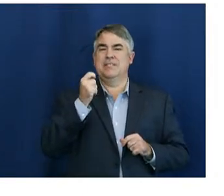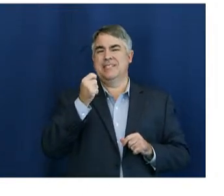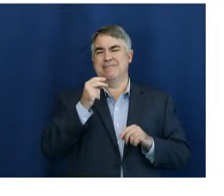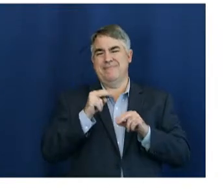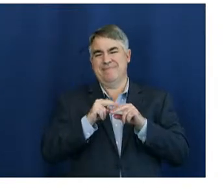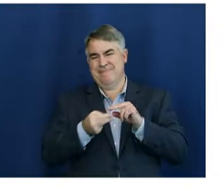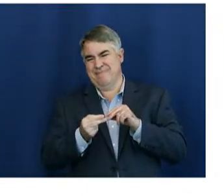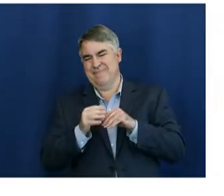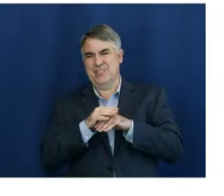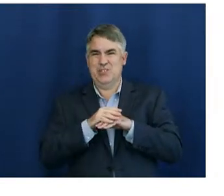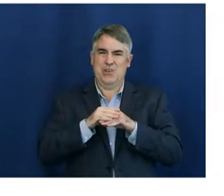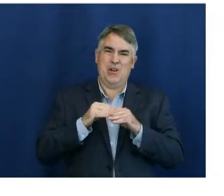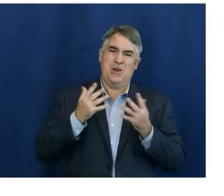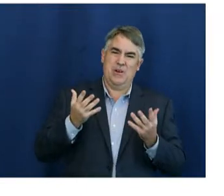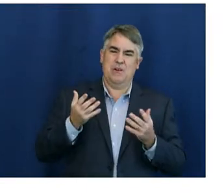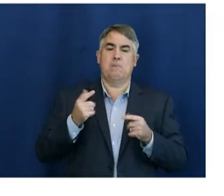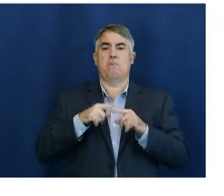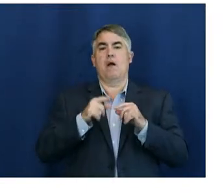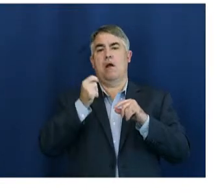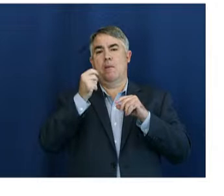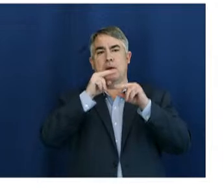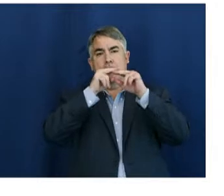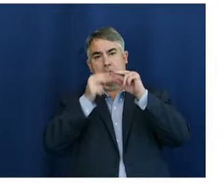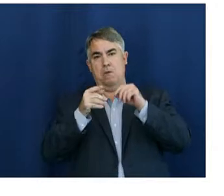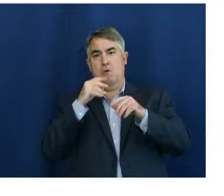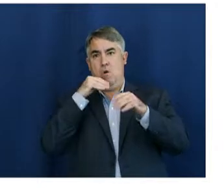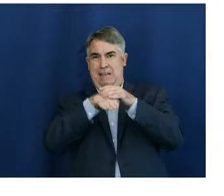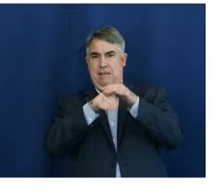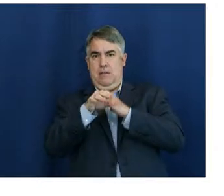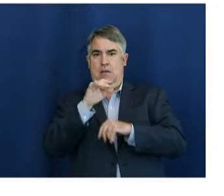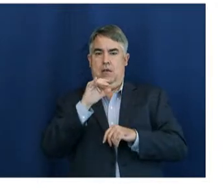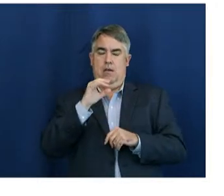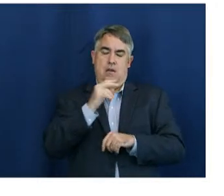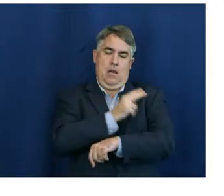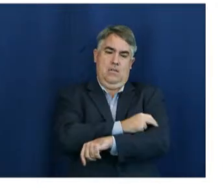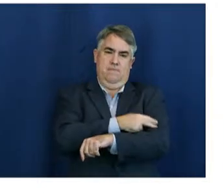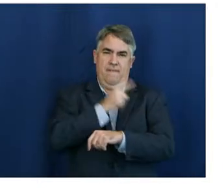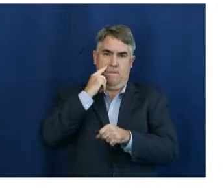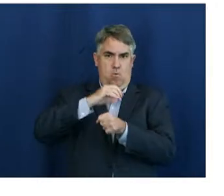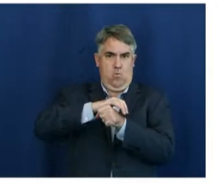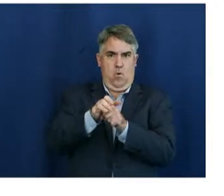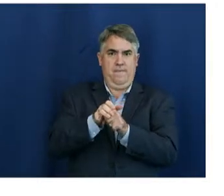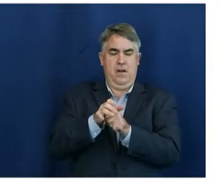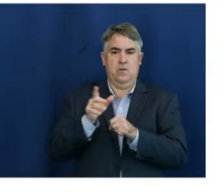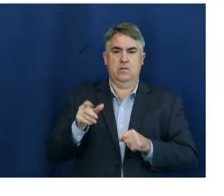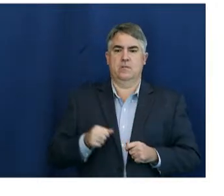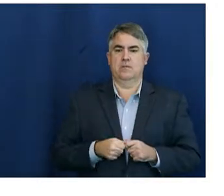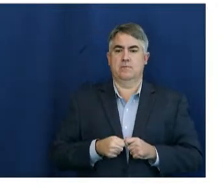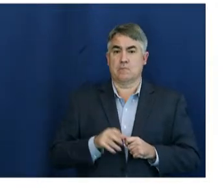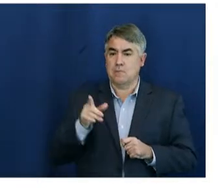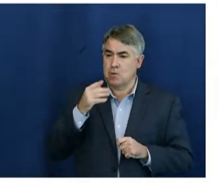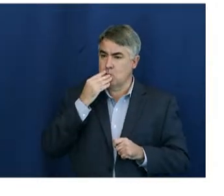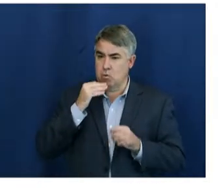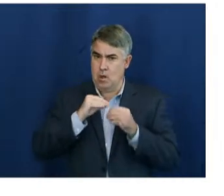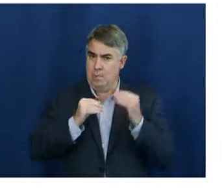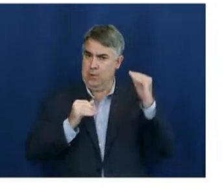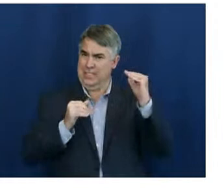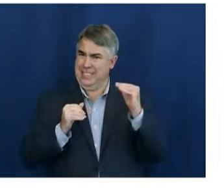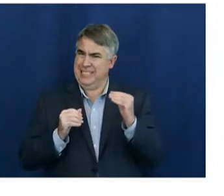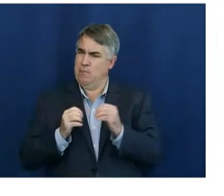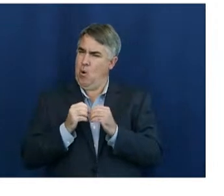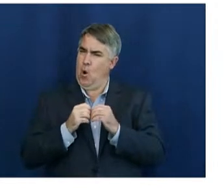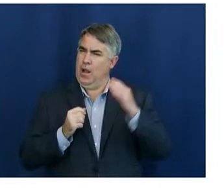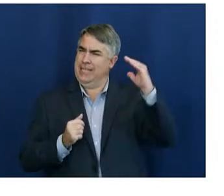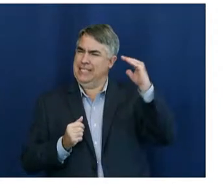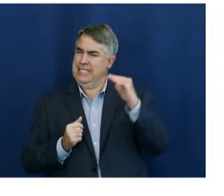downward overall. Again, somewhat encouraging, but we would like to see this on a little bit steeper curve. And then on the next chart, you can